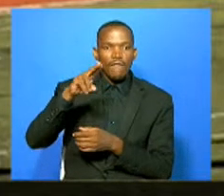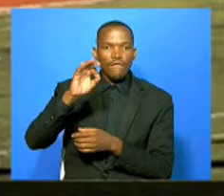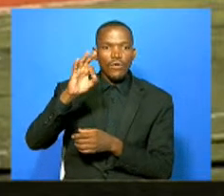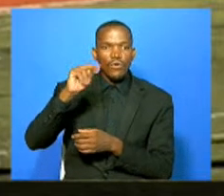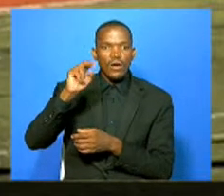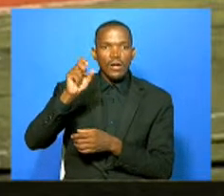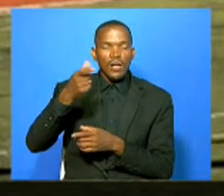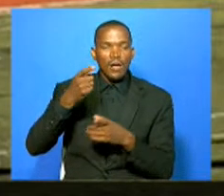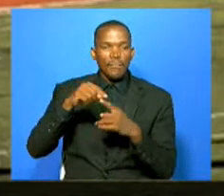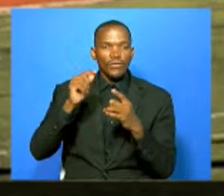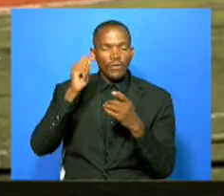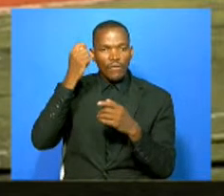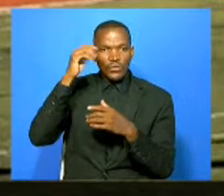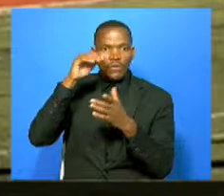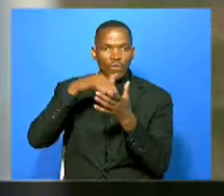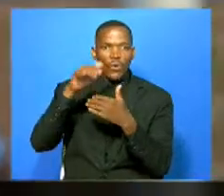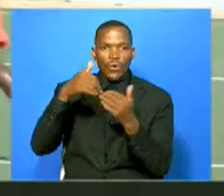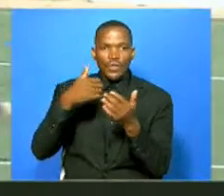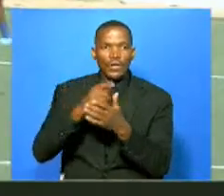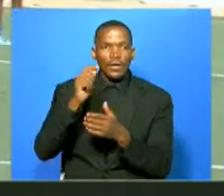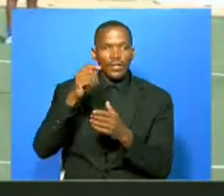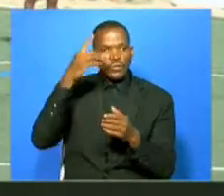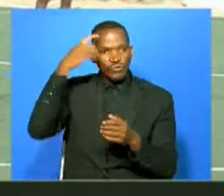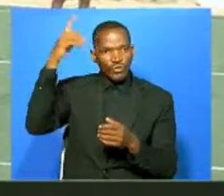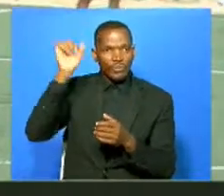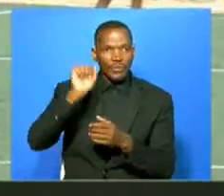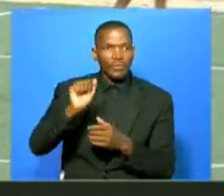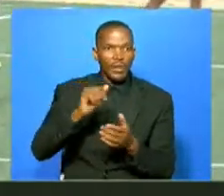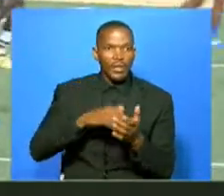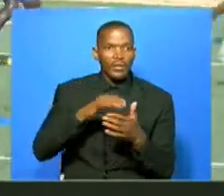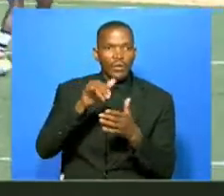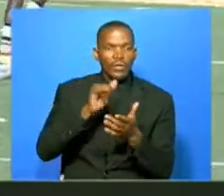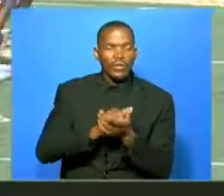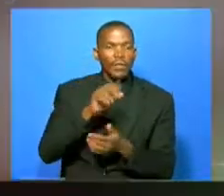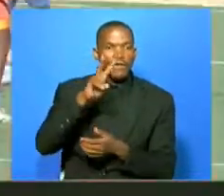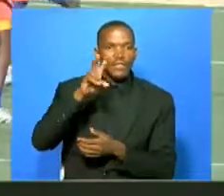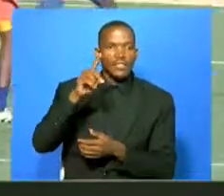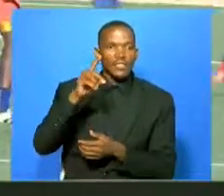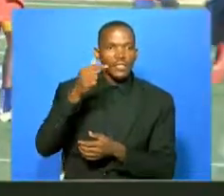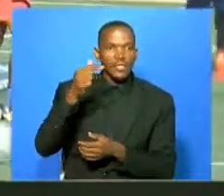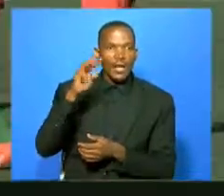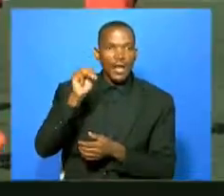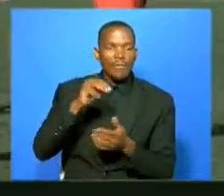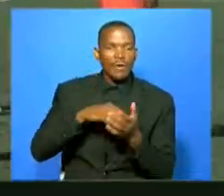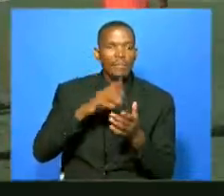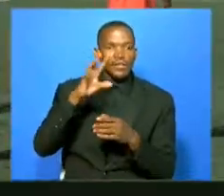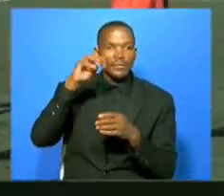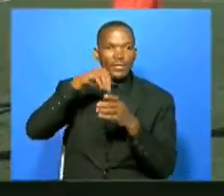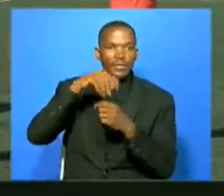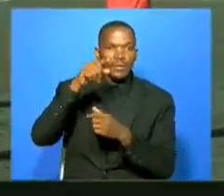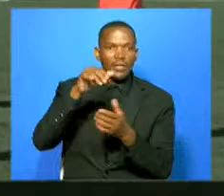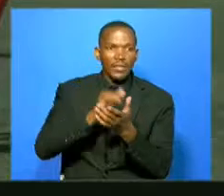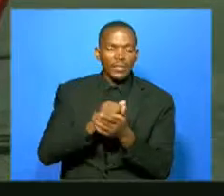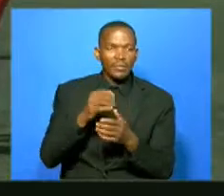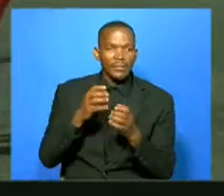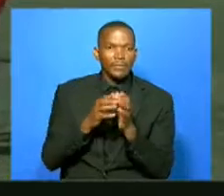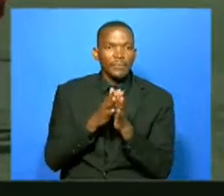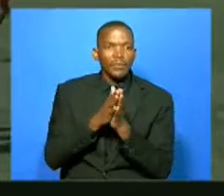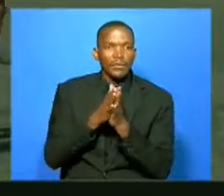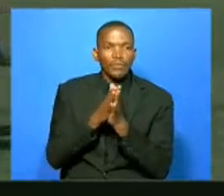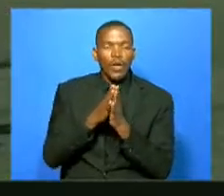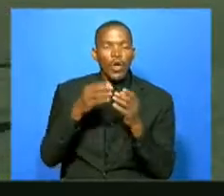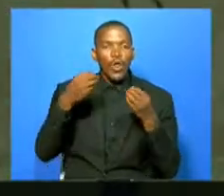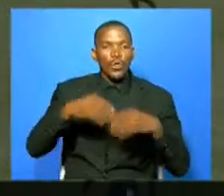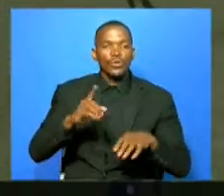ba thusa go fitlhelela maikaelelo a bone. Banna ba kwa Mamhiko VTM bone ba tsena mo motshamekong o ba ba lobadi la tatlhegelo